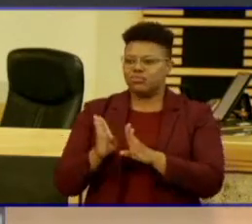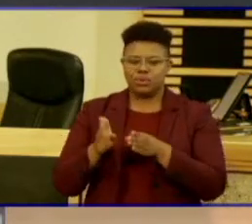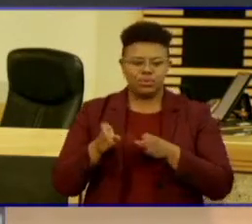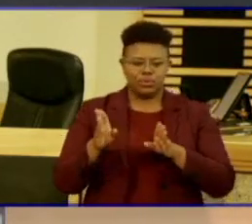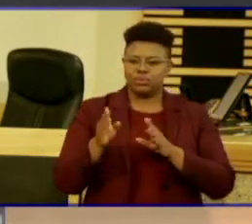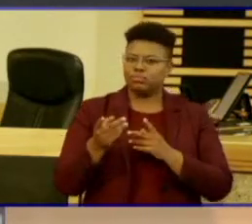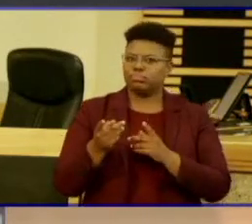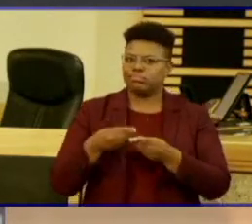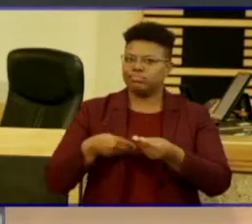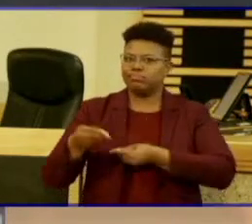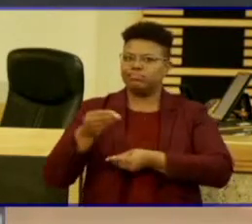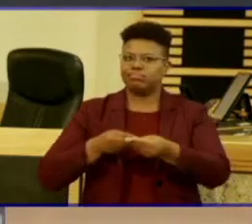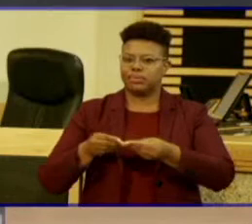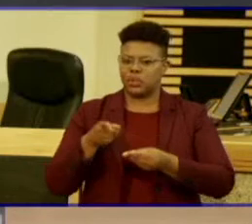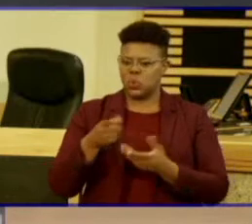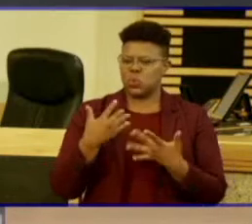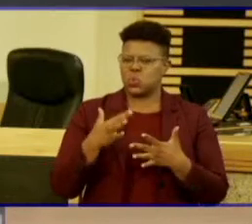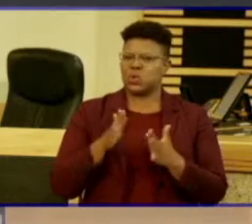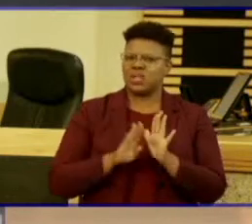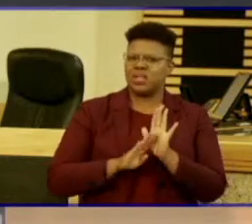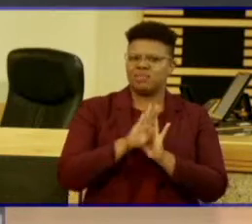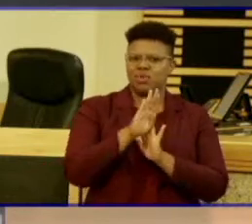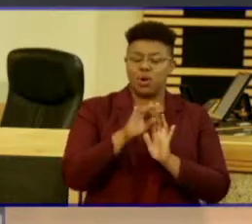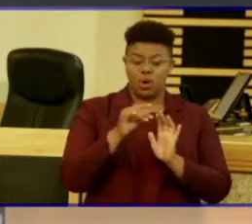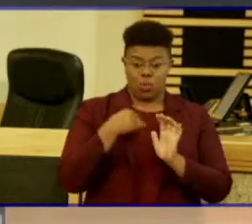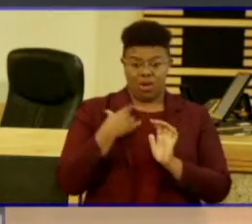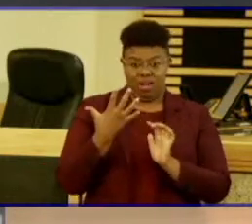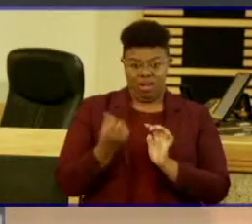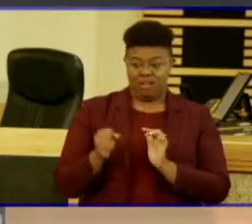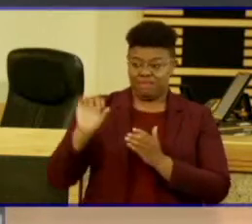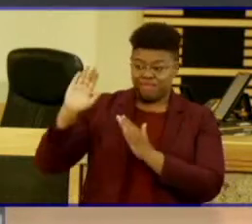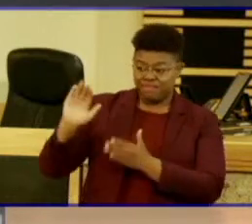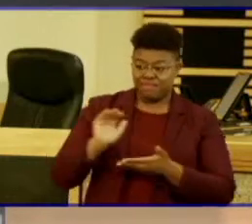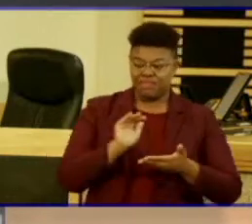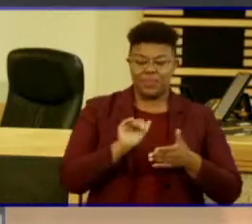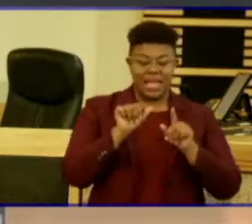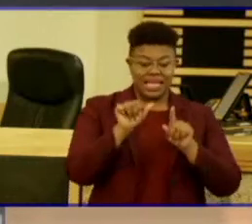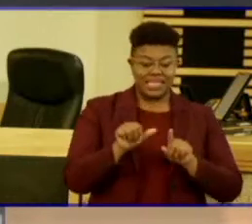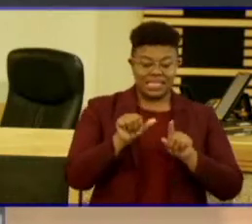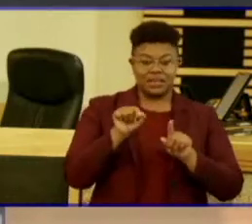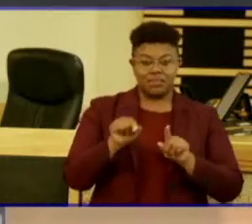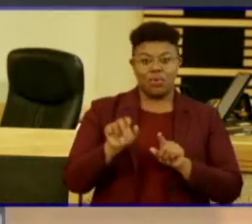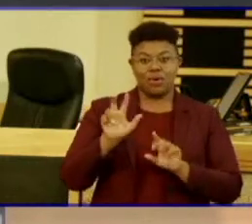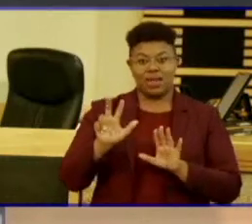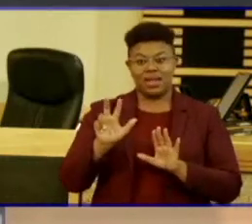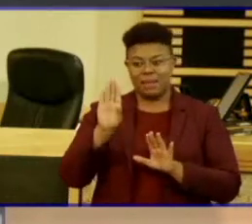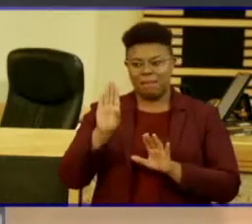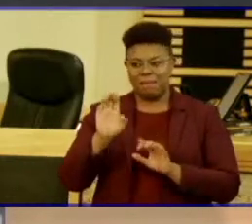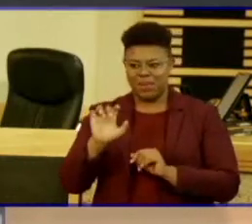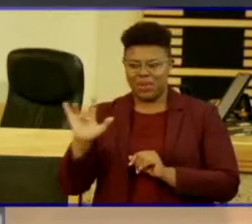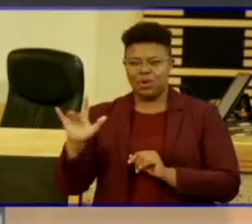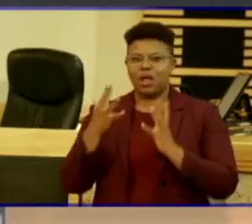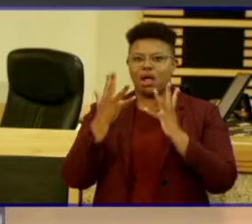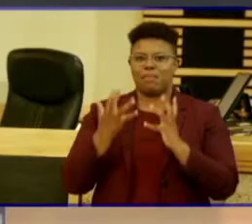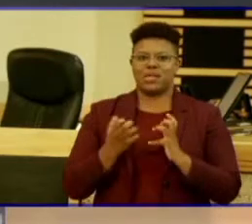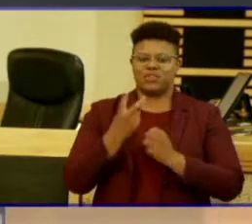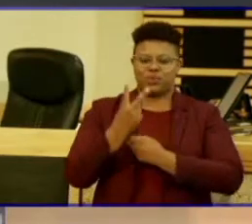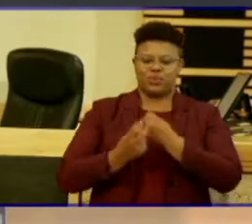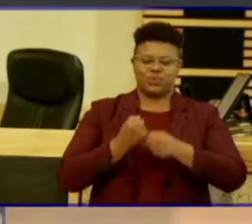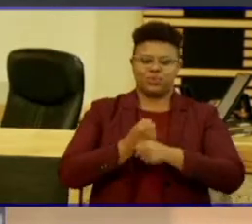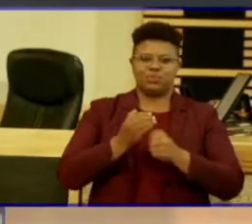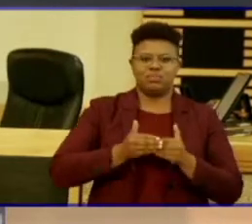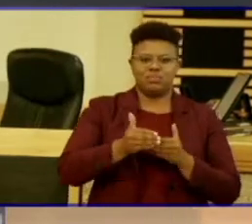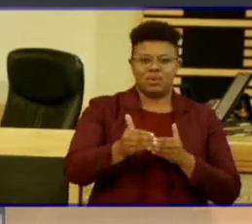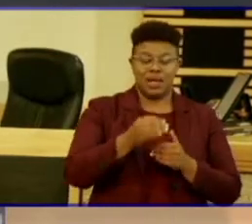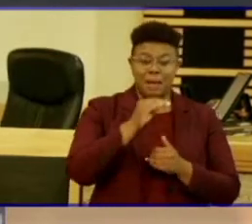this period. We welcome the $16.8 billion investment in our roads budgeted over the next 2 years, with